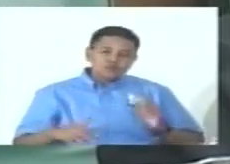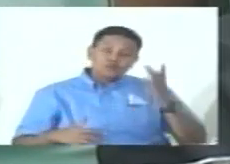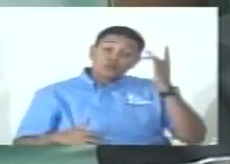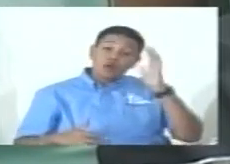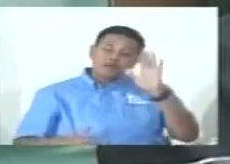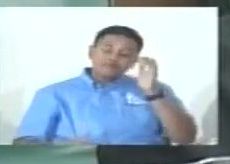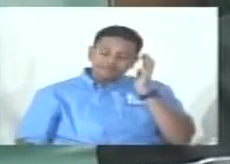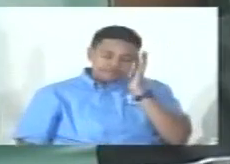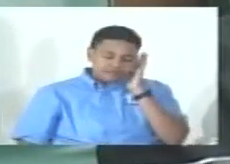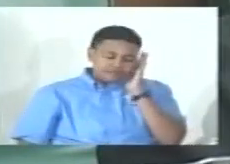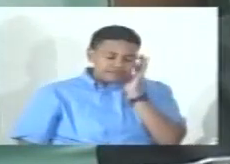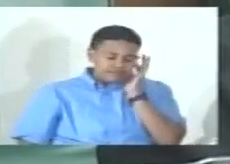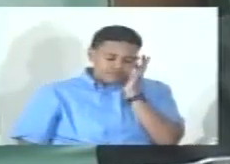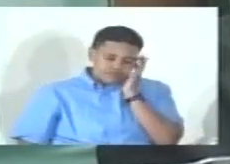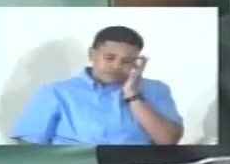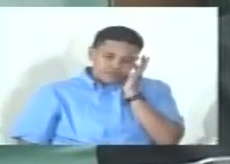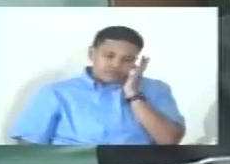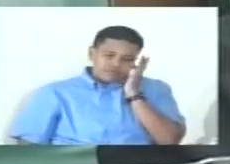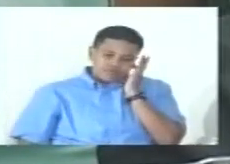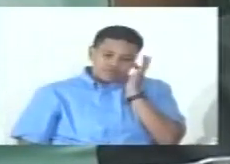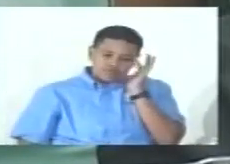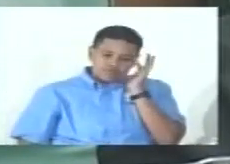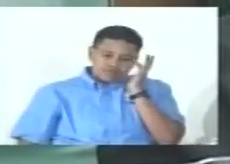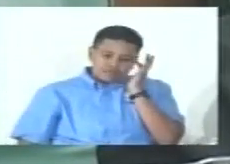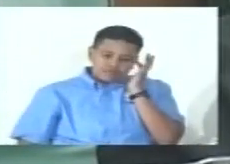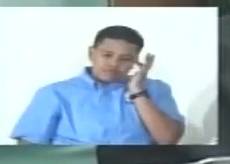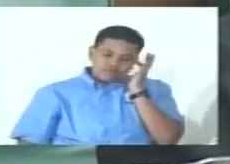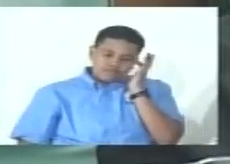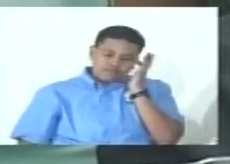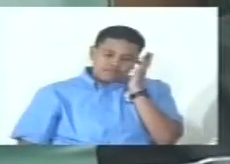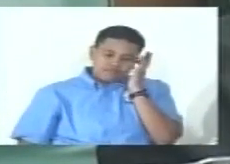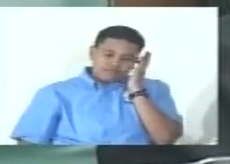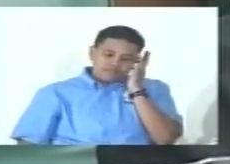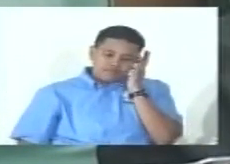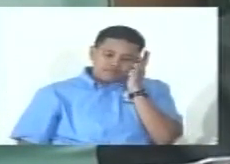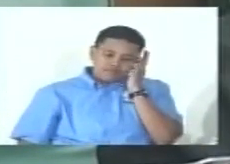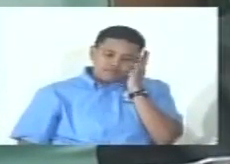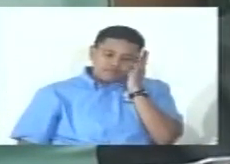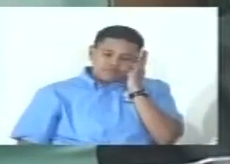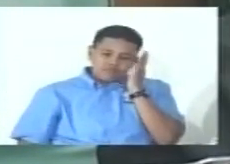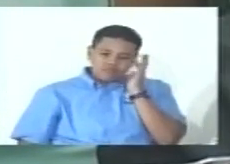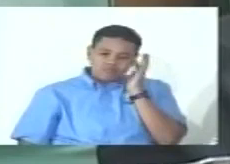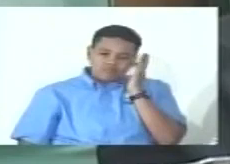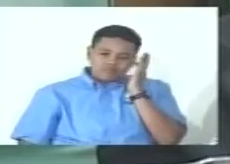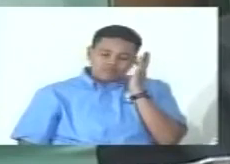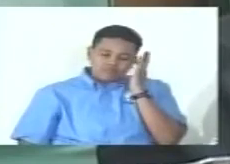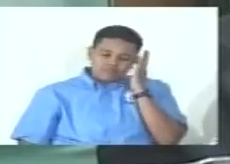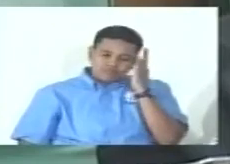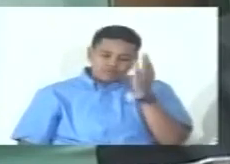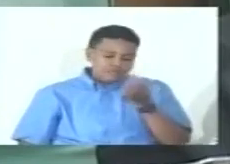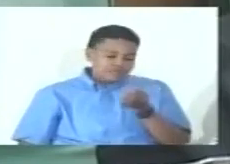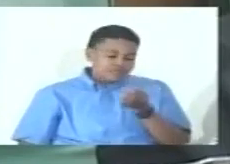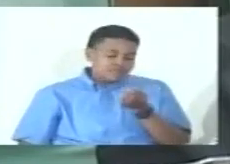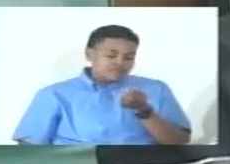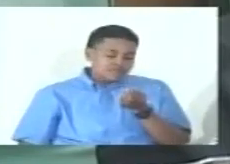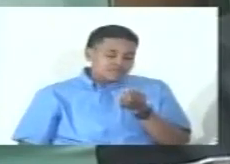because I was introduced to